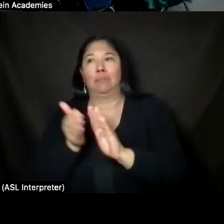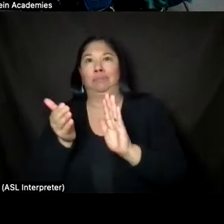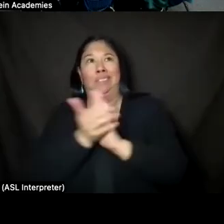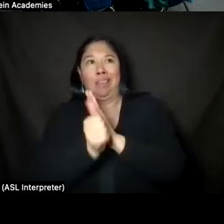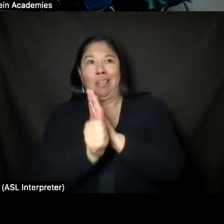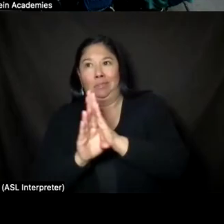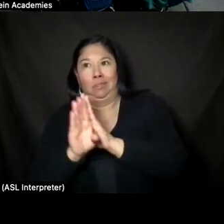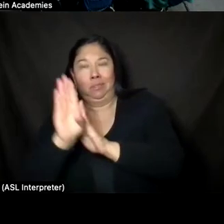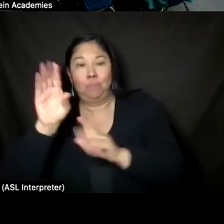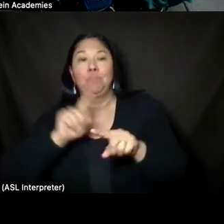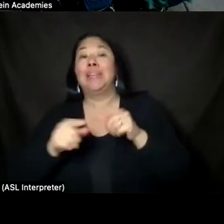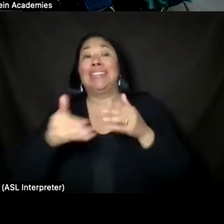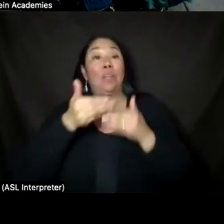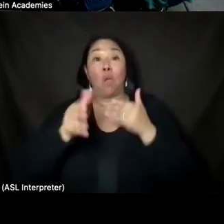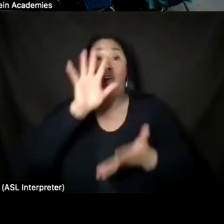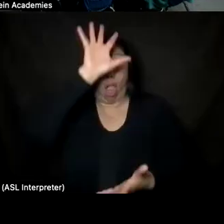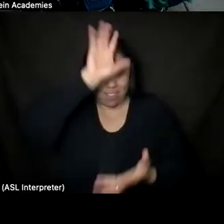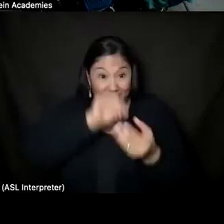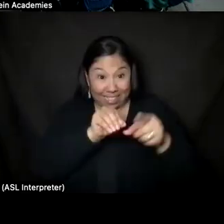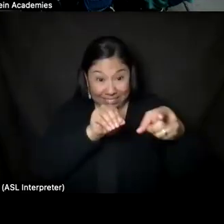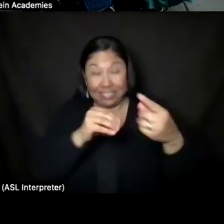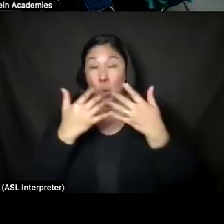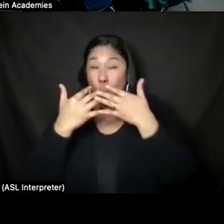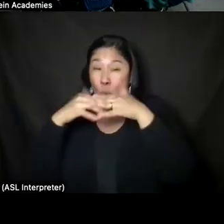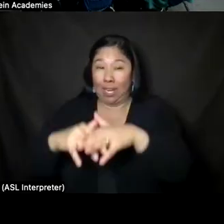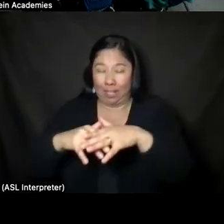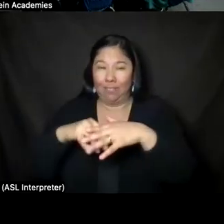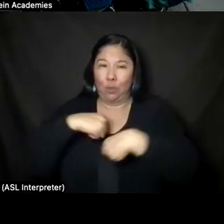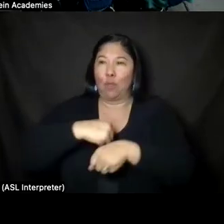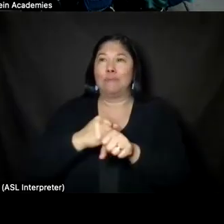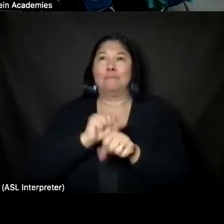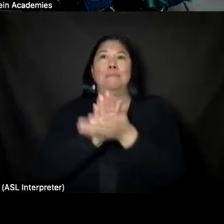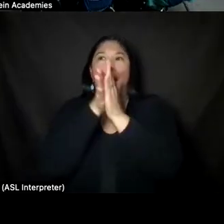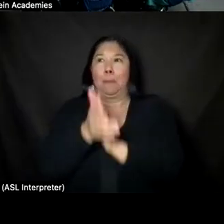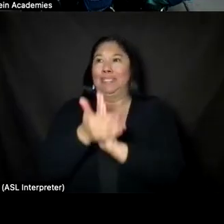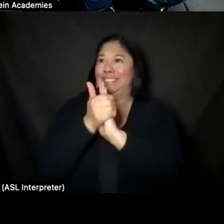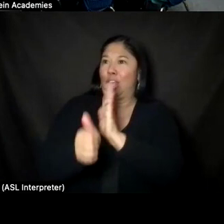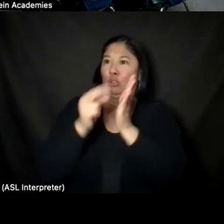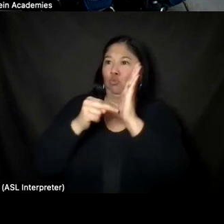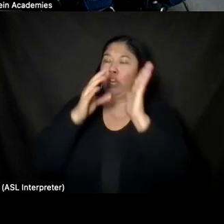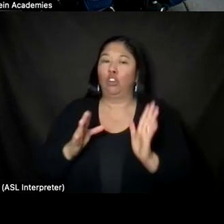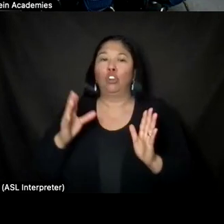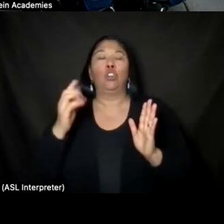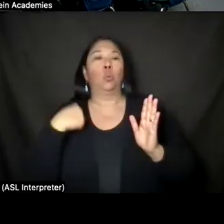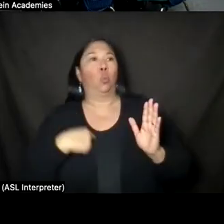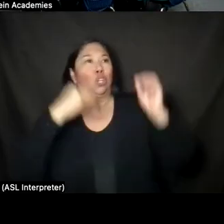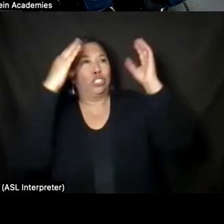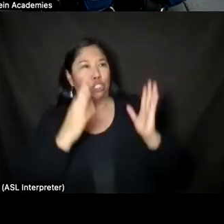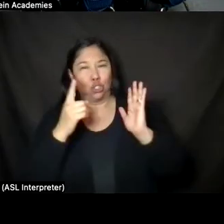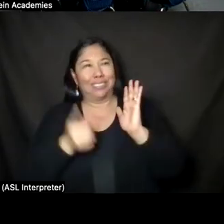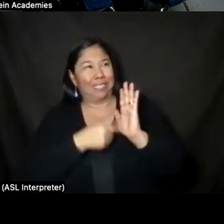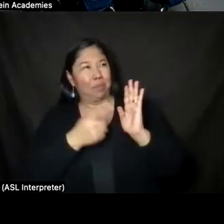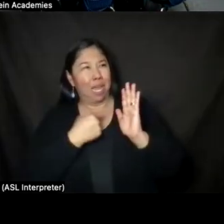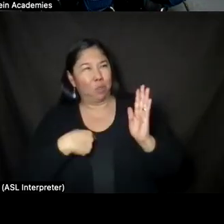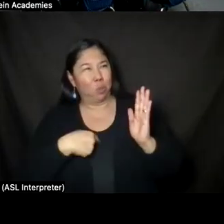reader. So all of those things weave together to make a skilled reader. So as teachers, sometimes we are doing detective work to figure out